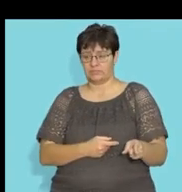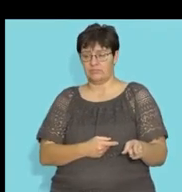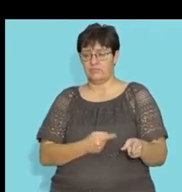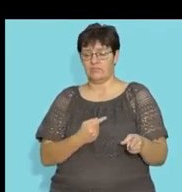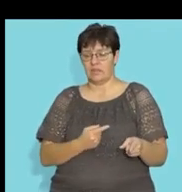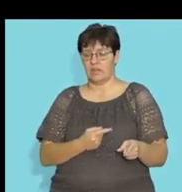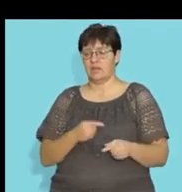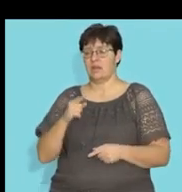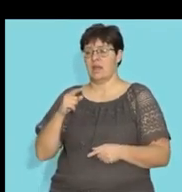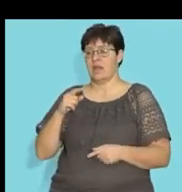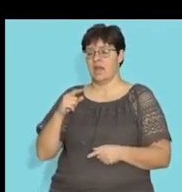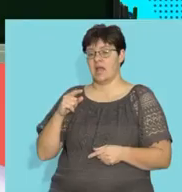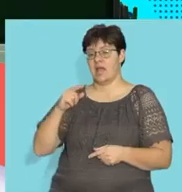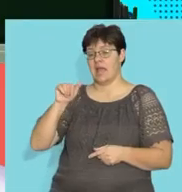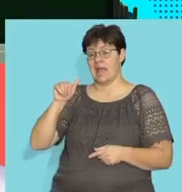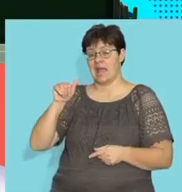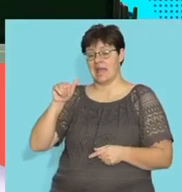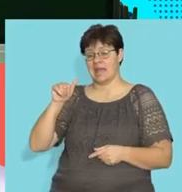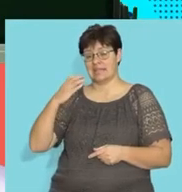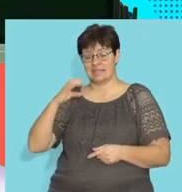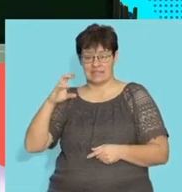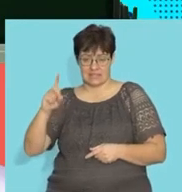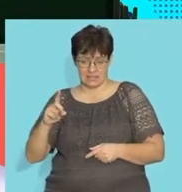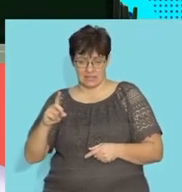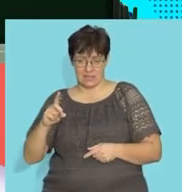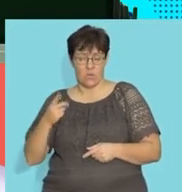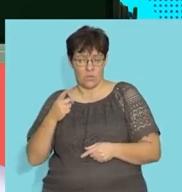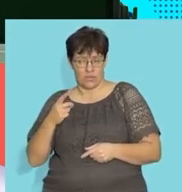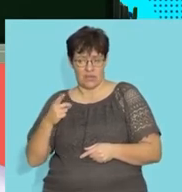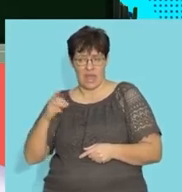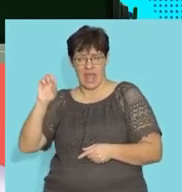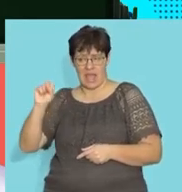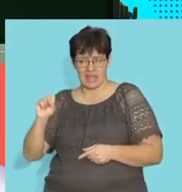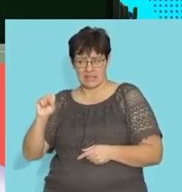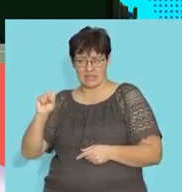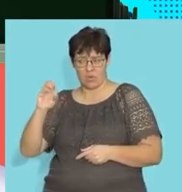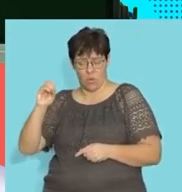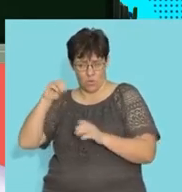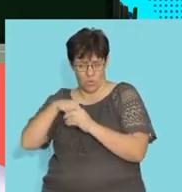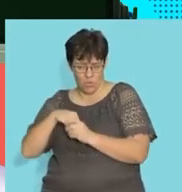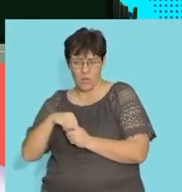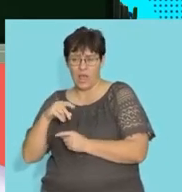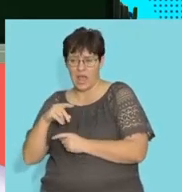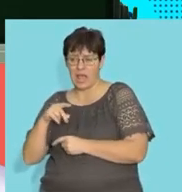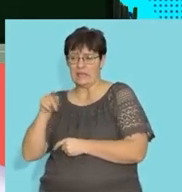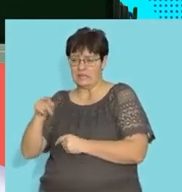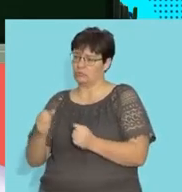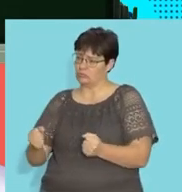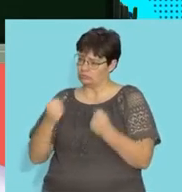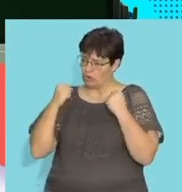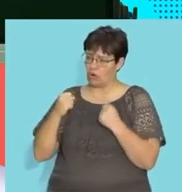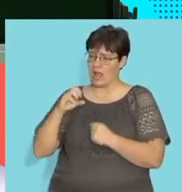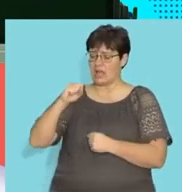acid with a sulfate in is sulfuric acid. And we also know that sulfuric acid is a strong